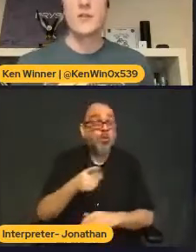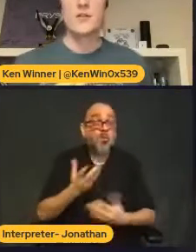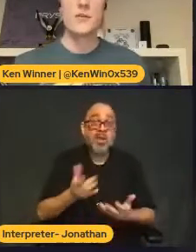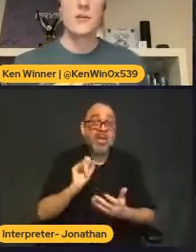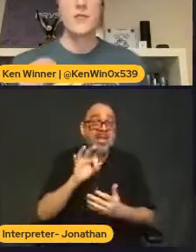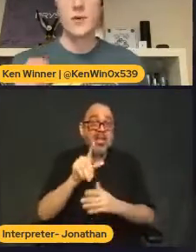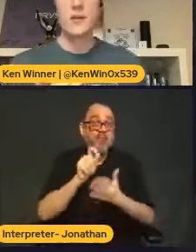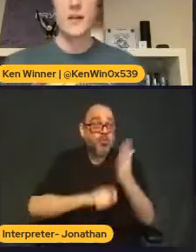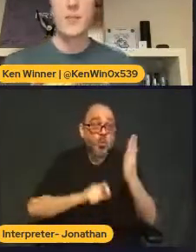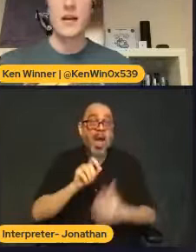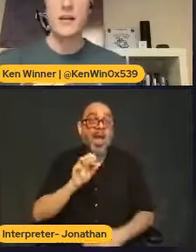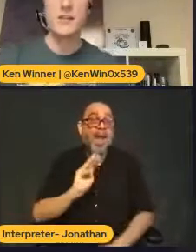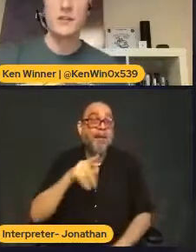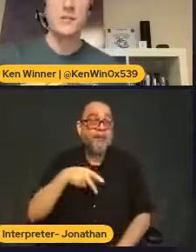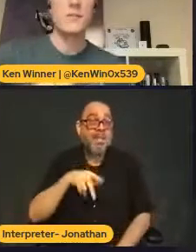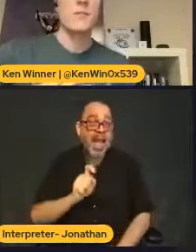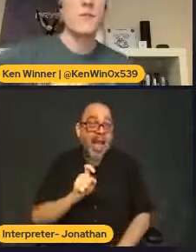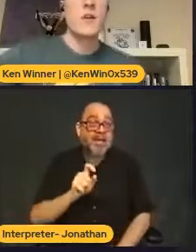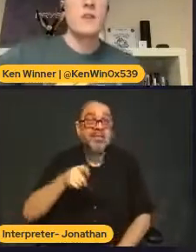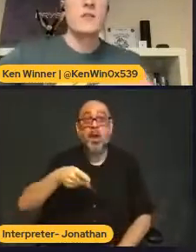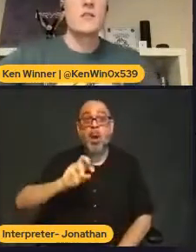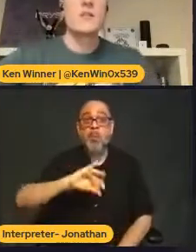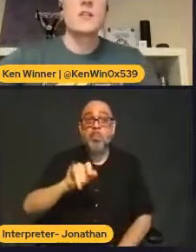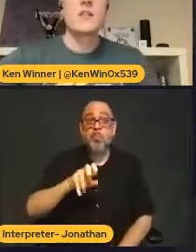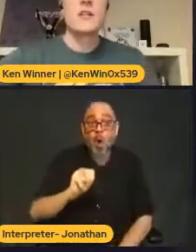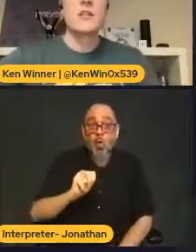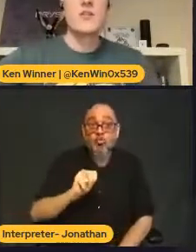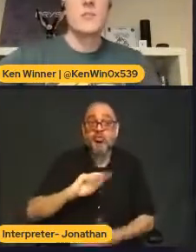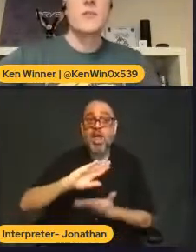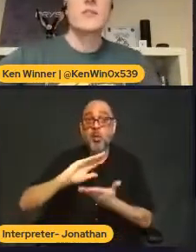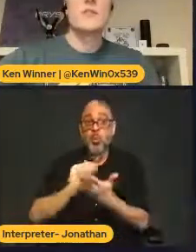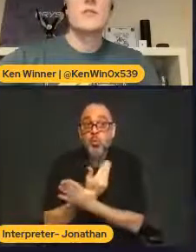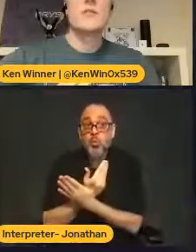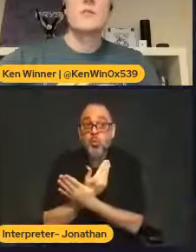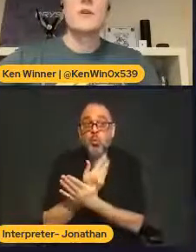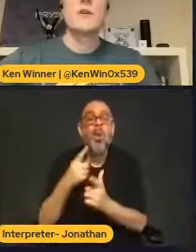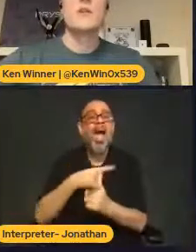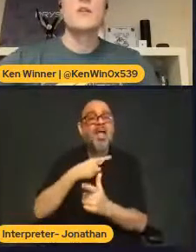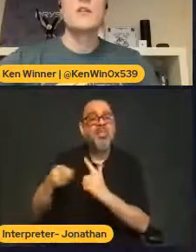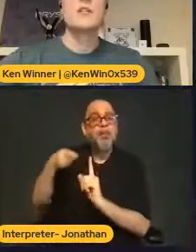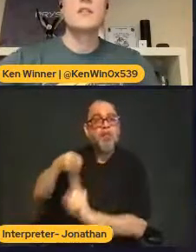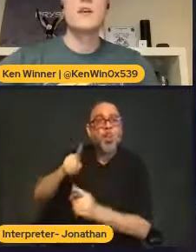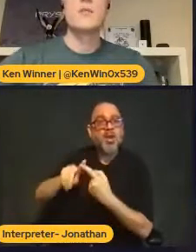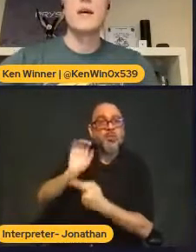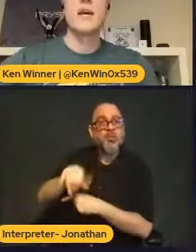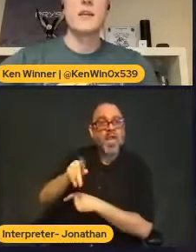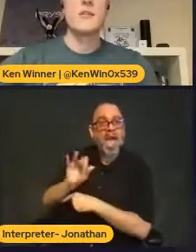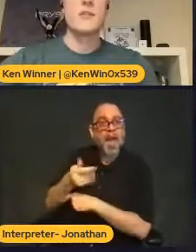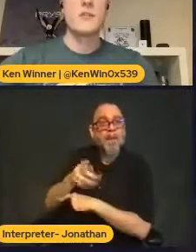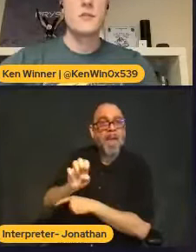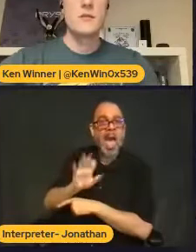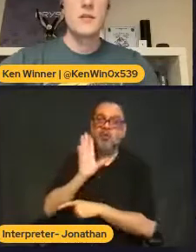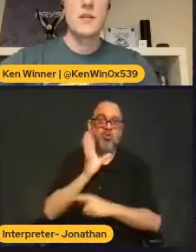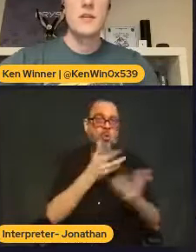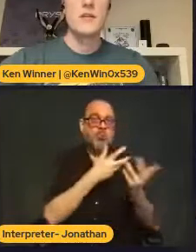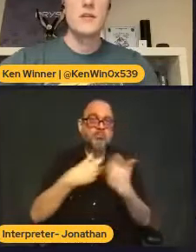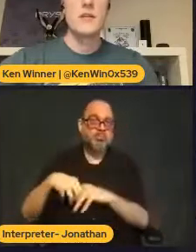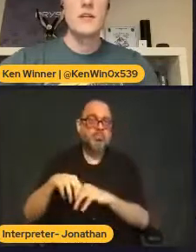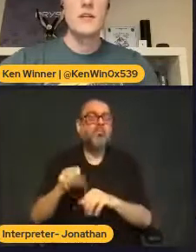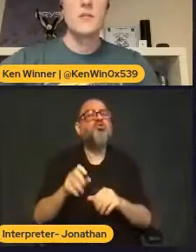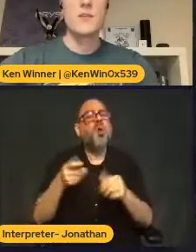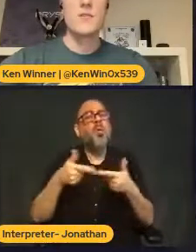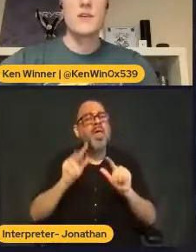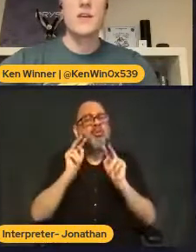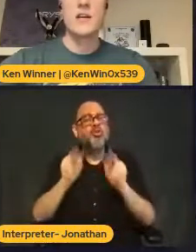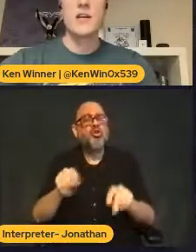progen new and then pointing to that package. So let's go ahead and jump into this GitHub package. Here